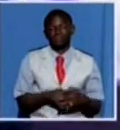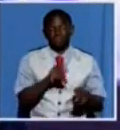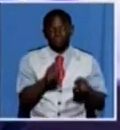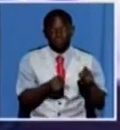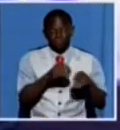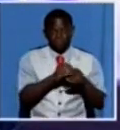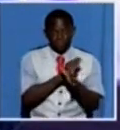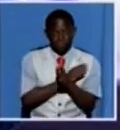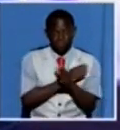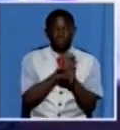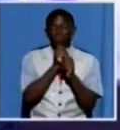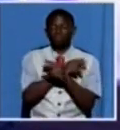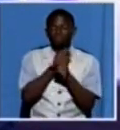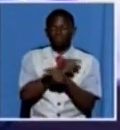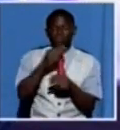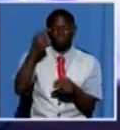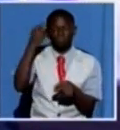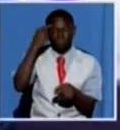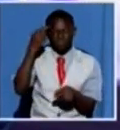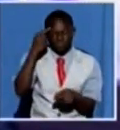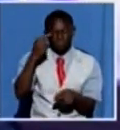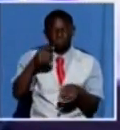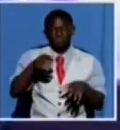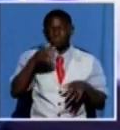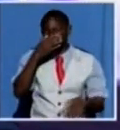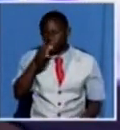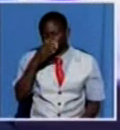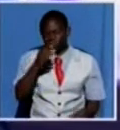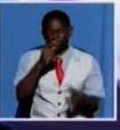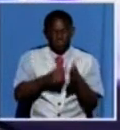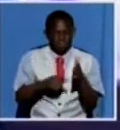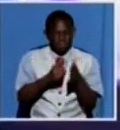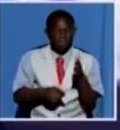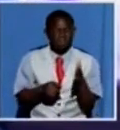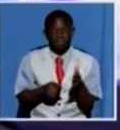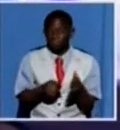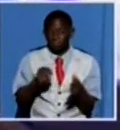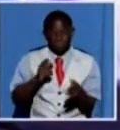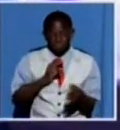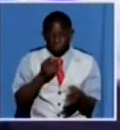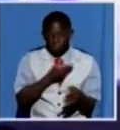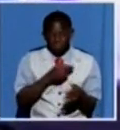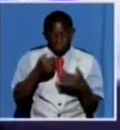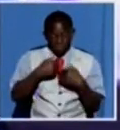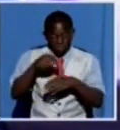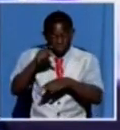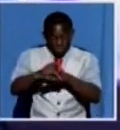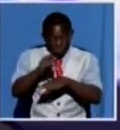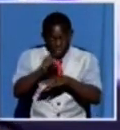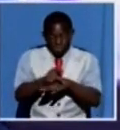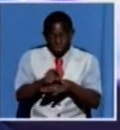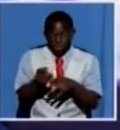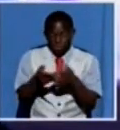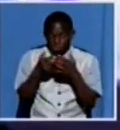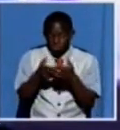paying Chinese. And that's why even in Parliament I've said, we have projects that are under contractor financing. Contractor facilitated initiative. It's